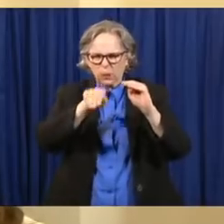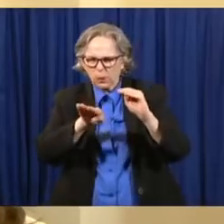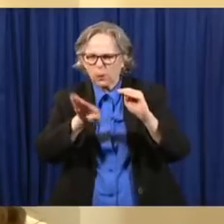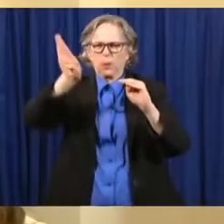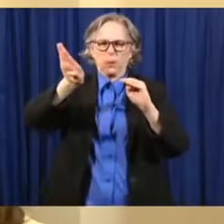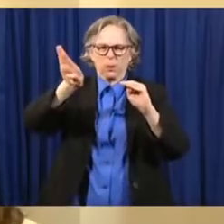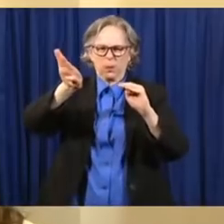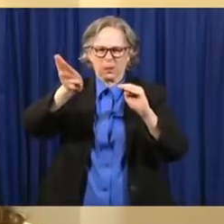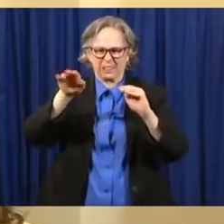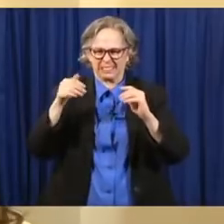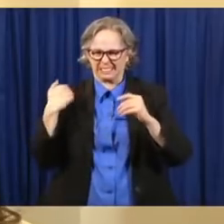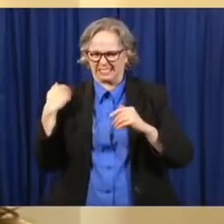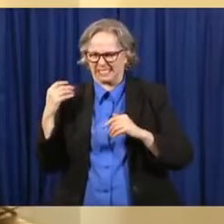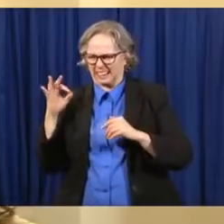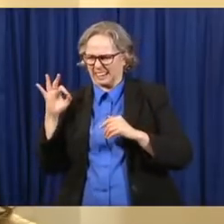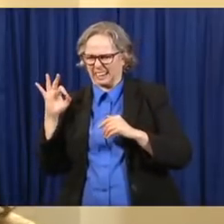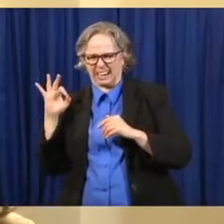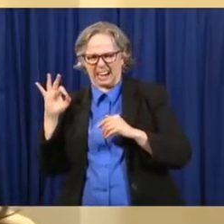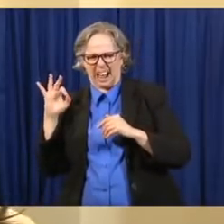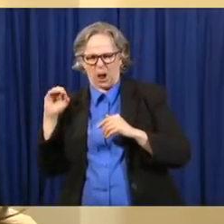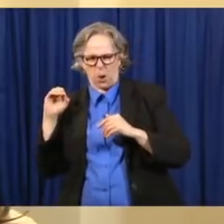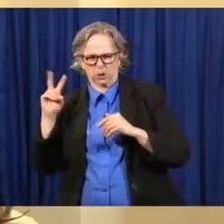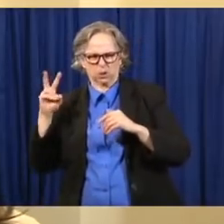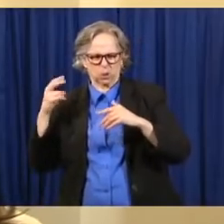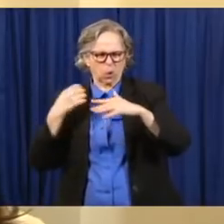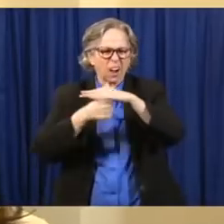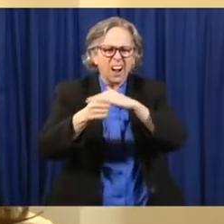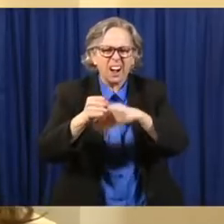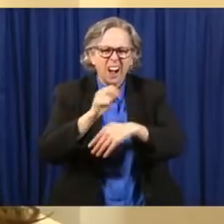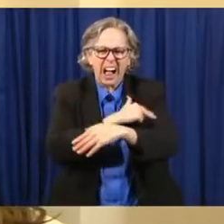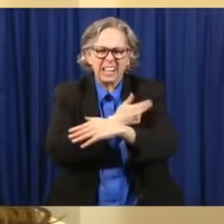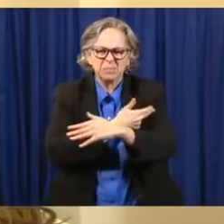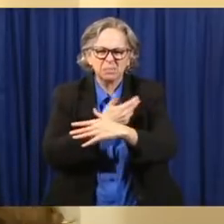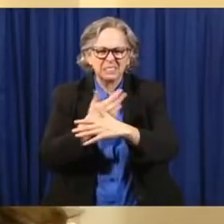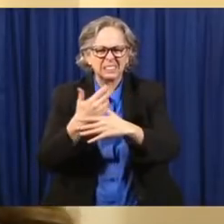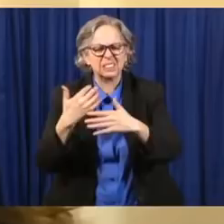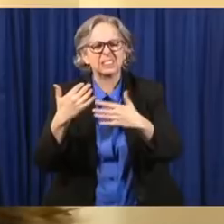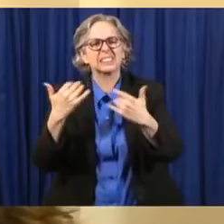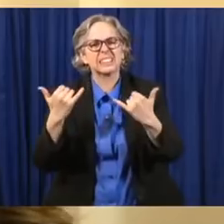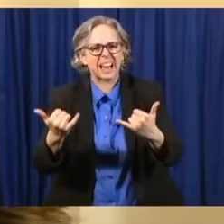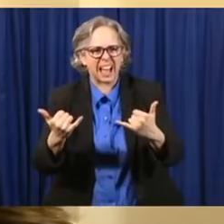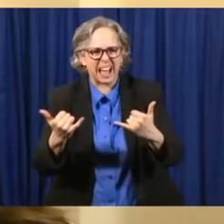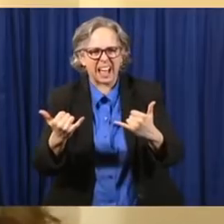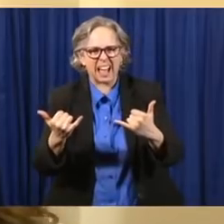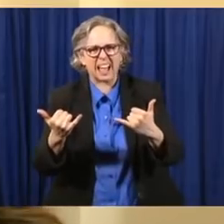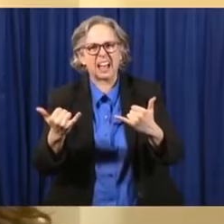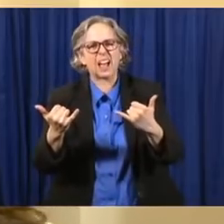for COVID-specific hospitalizations, and today we're at